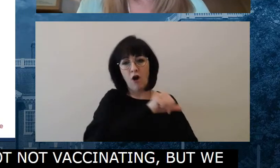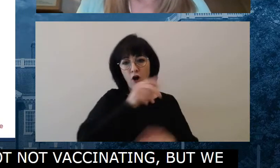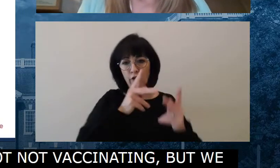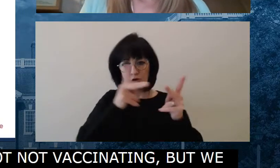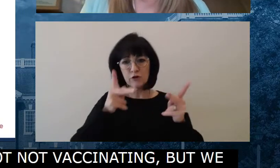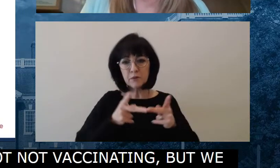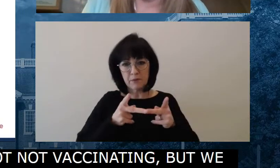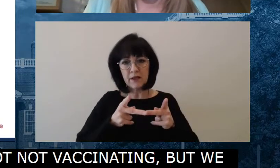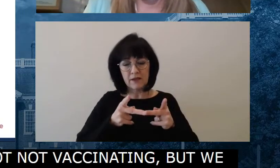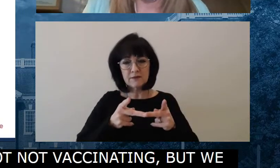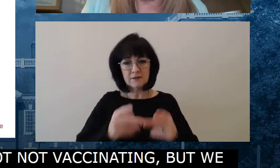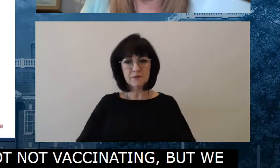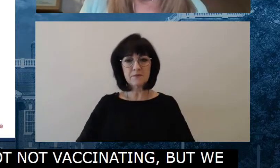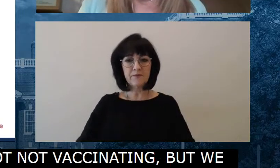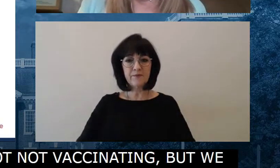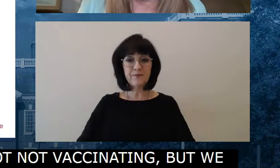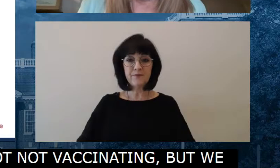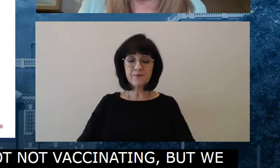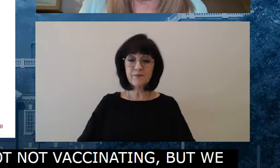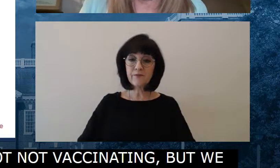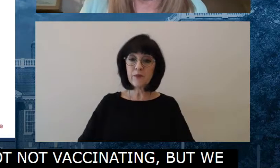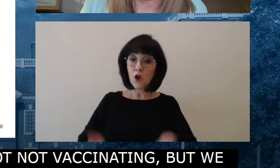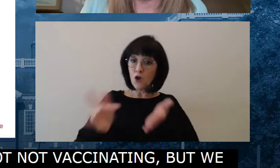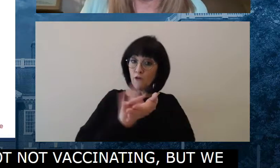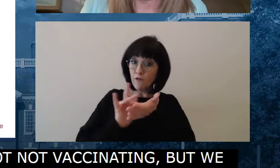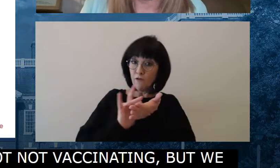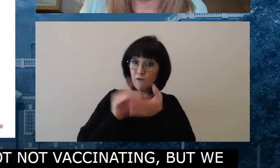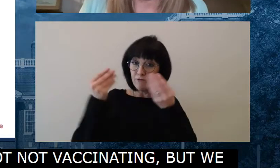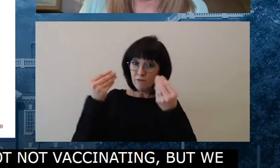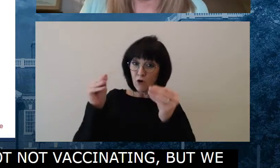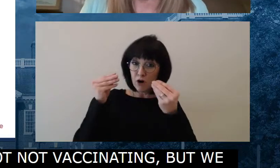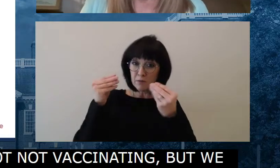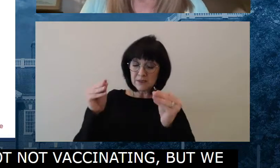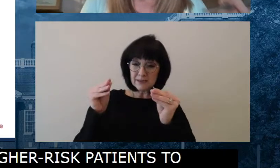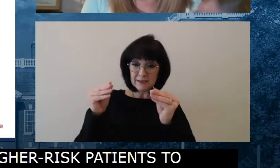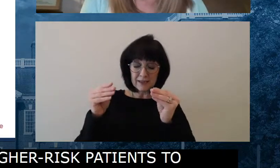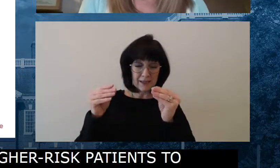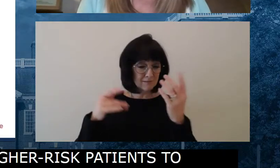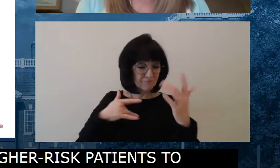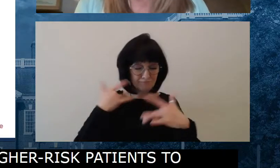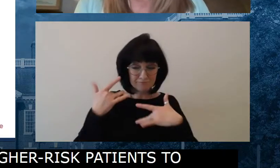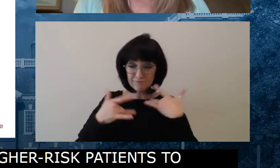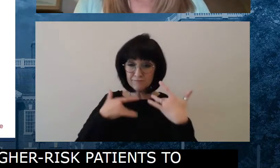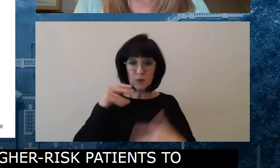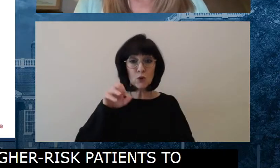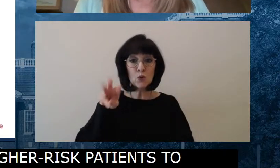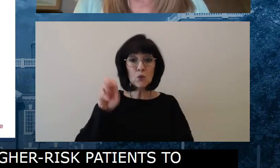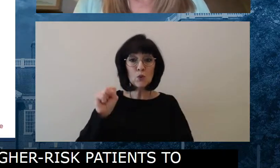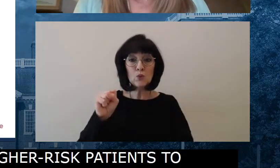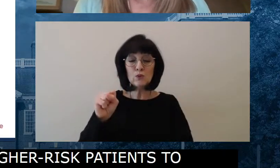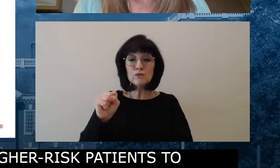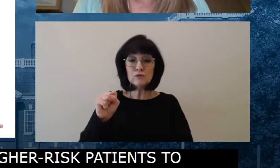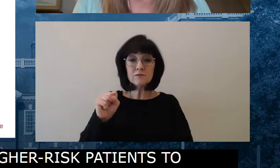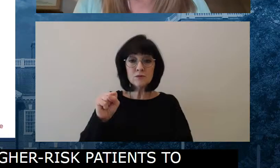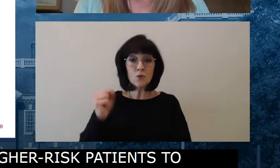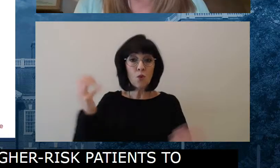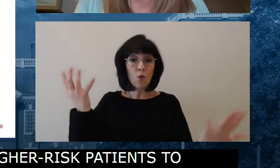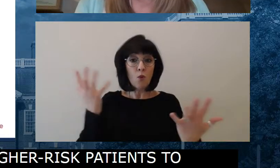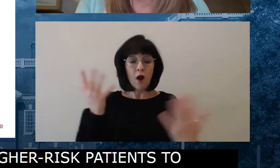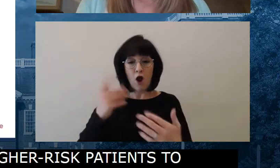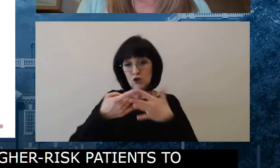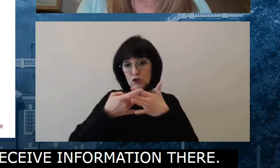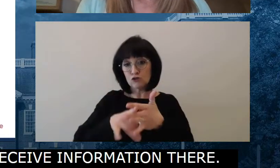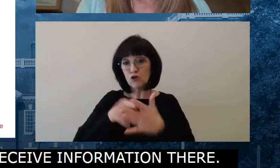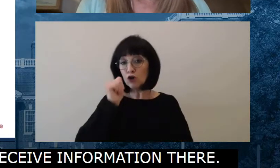there. Pharmacies, we're really excited, also are, as of tomorrow, going